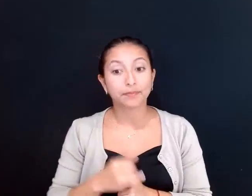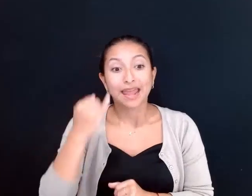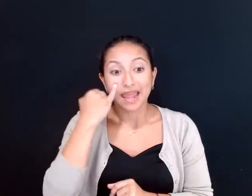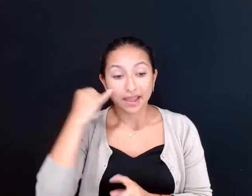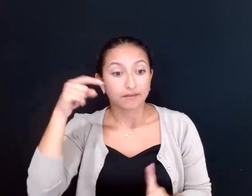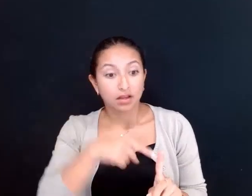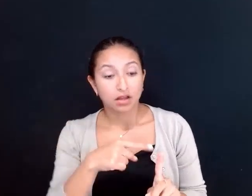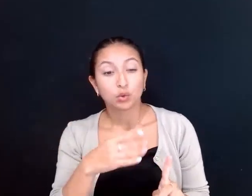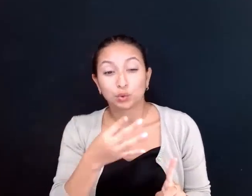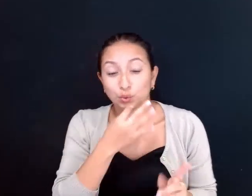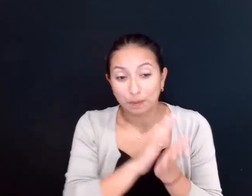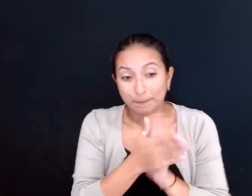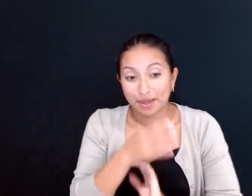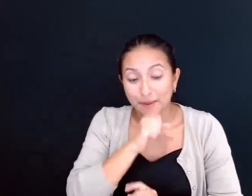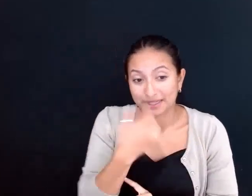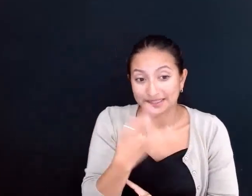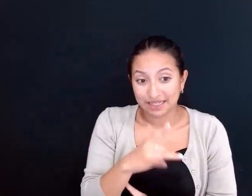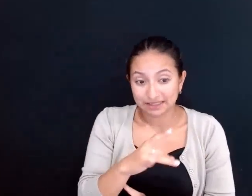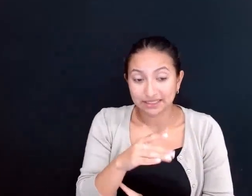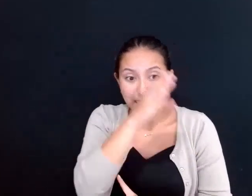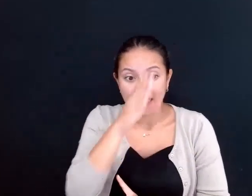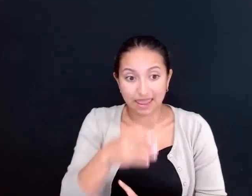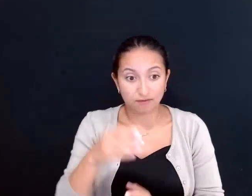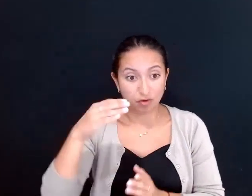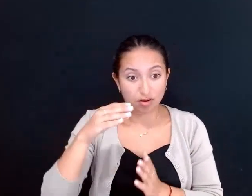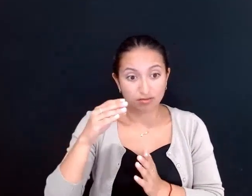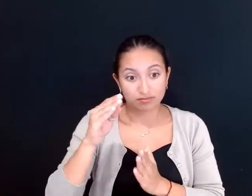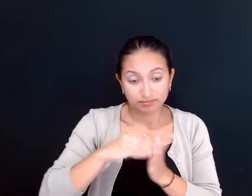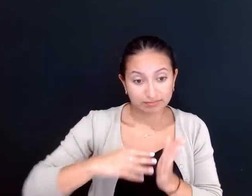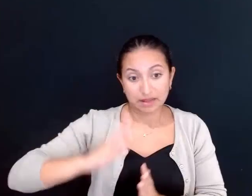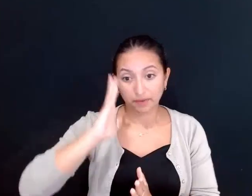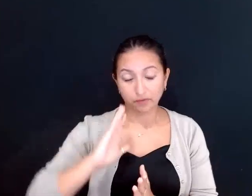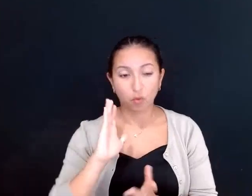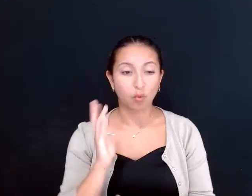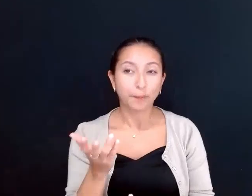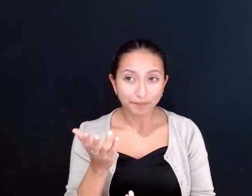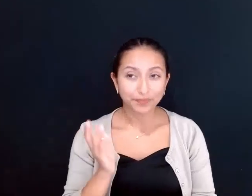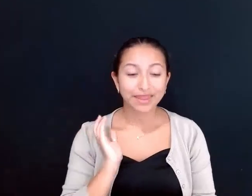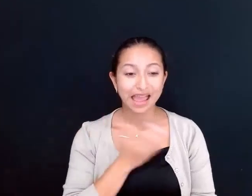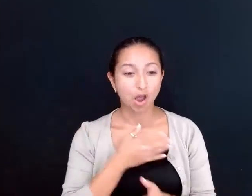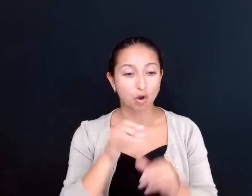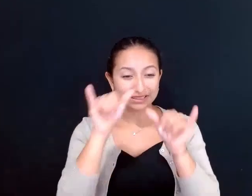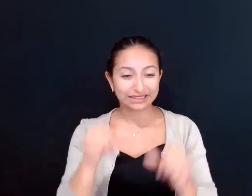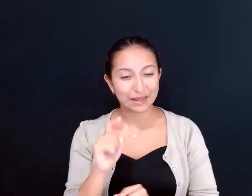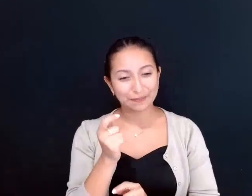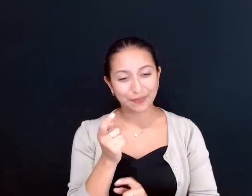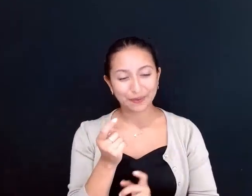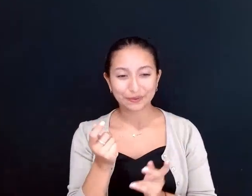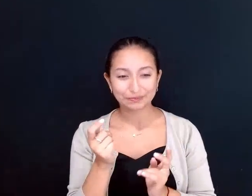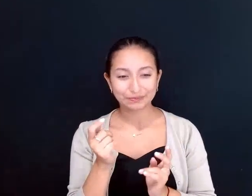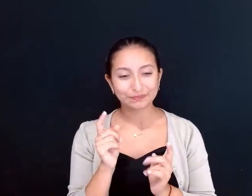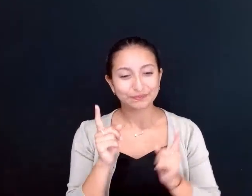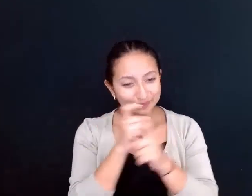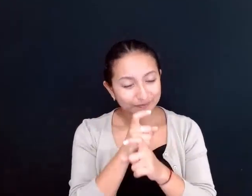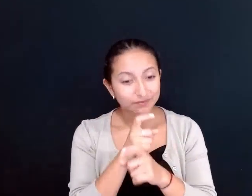never filed for disability, um, our system is kind of wonky. If the child